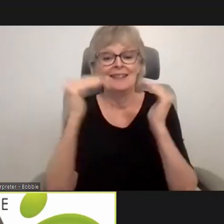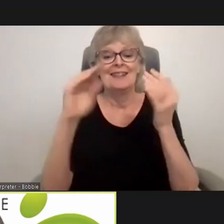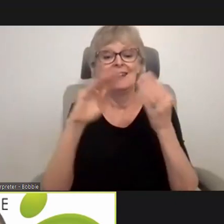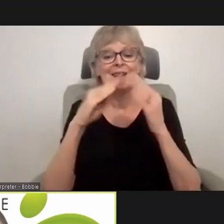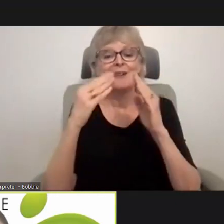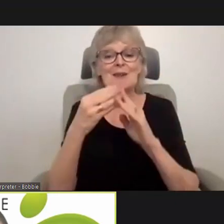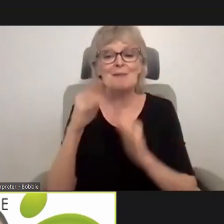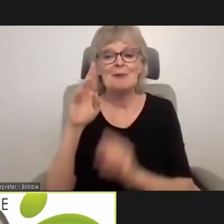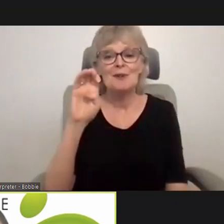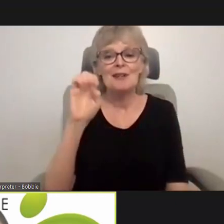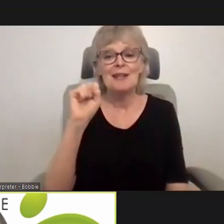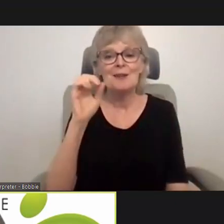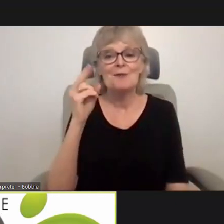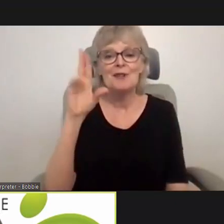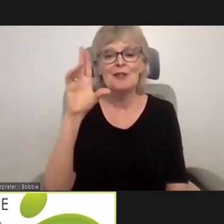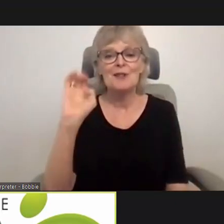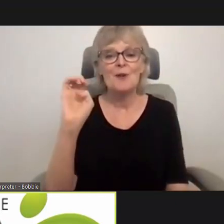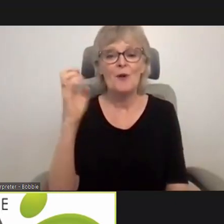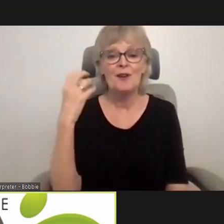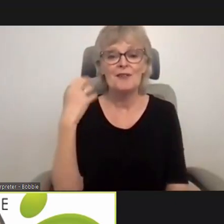resource officer. So